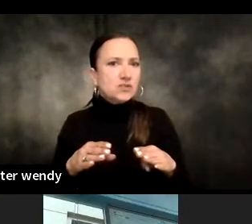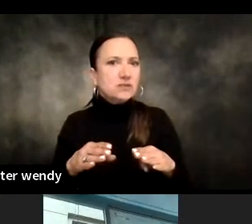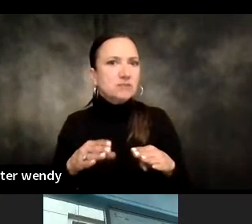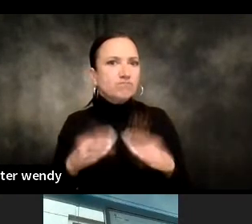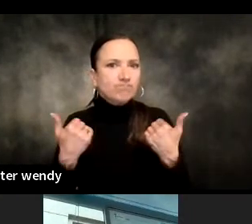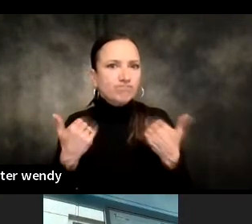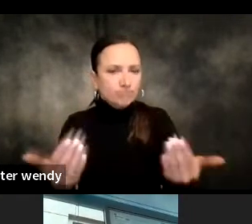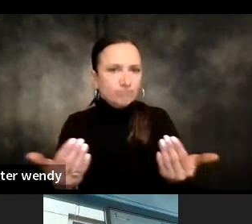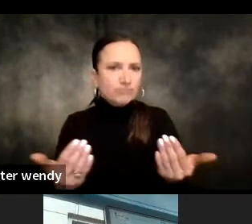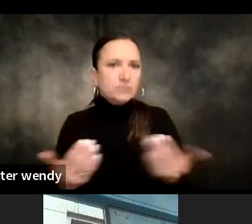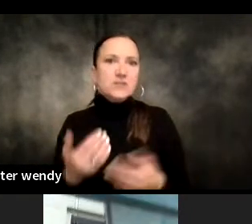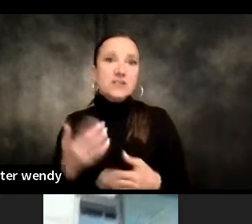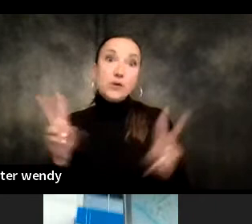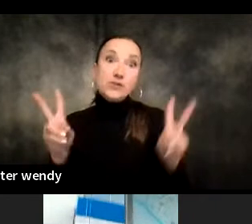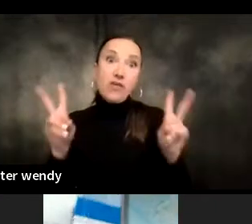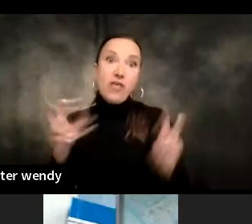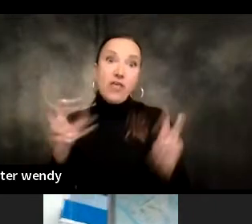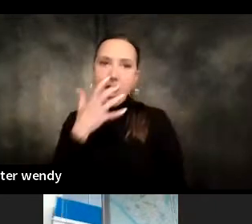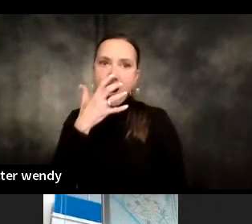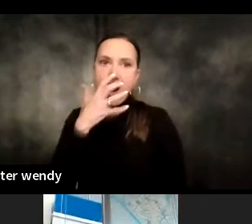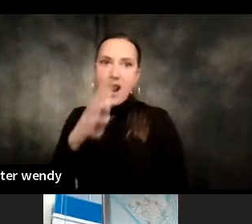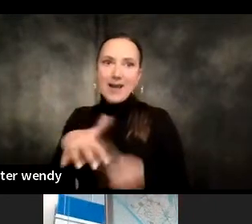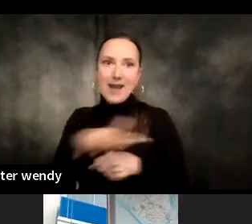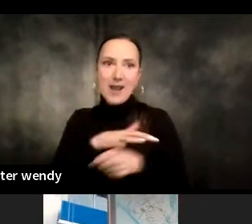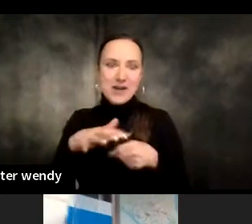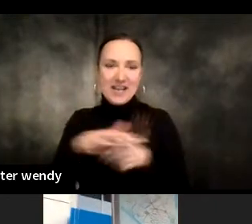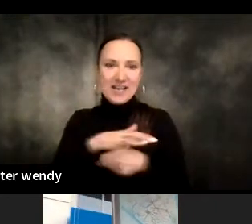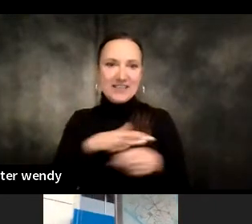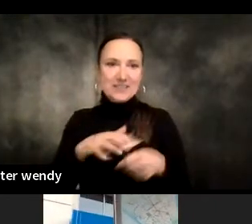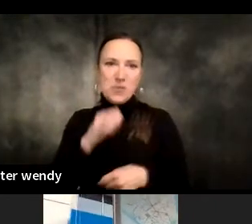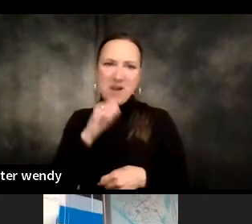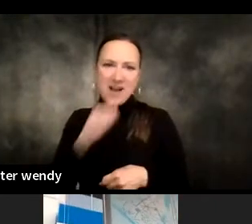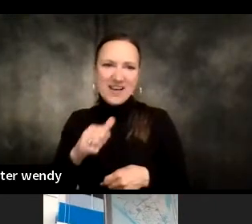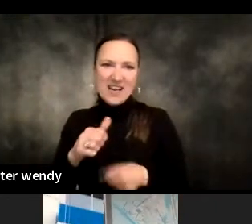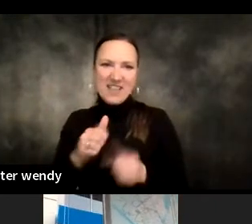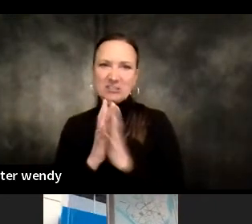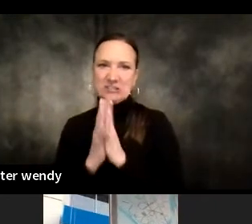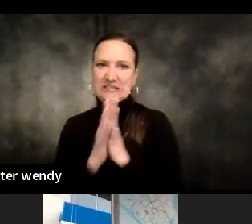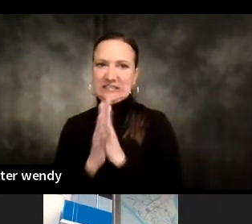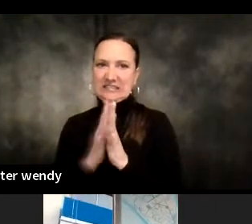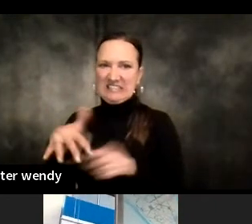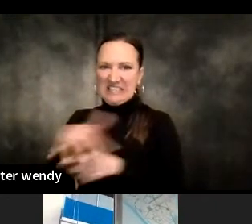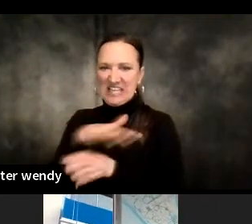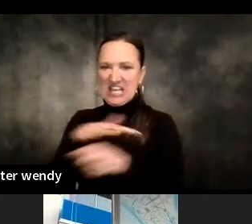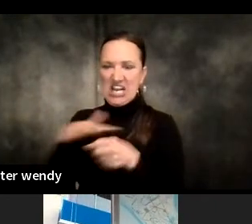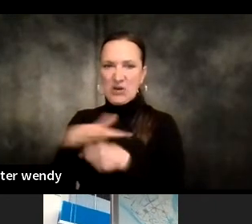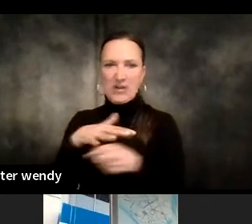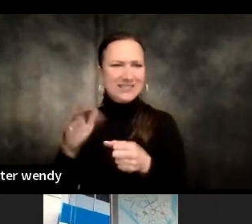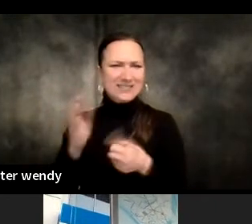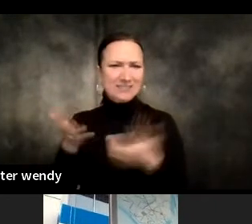executing in some of the hotspot areas here. We're not going to just allow the hotspot areas to just continue to